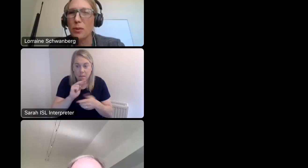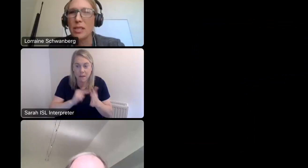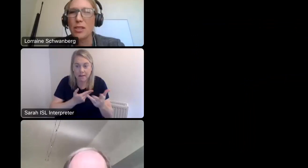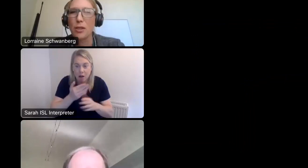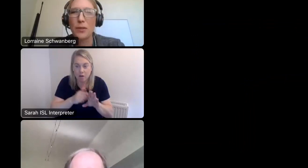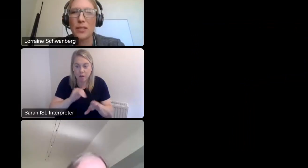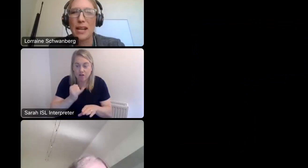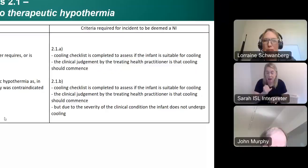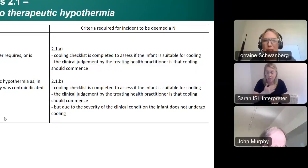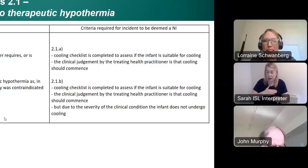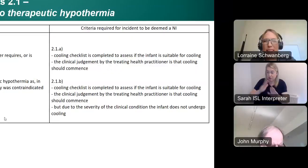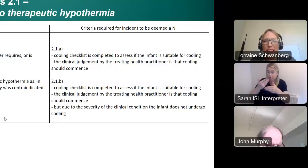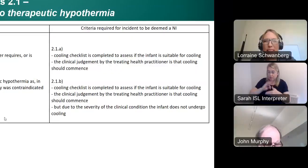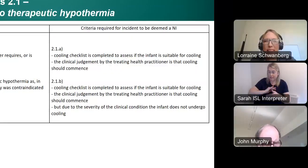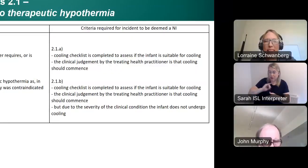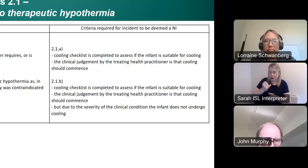introduce yourself?